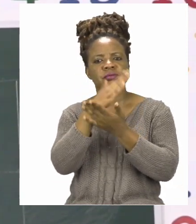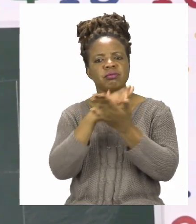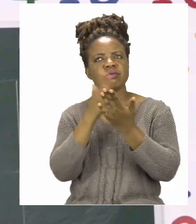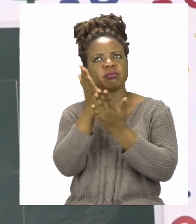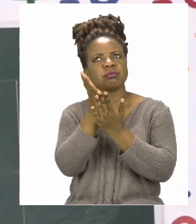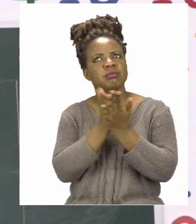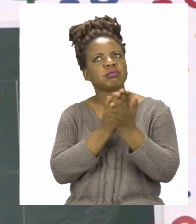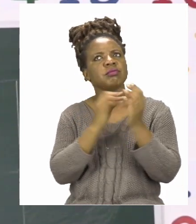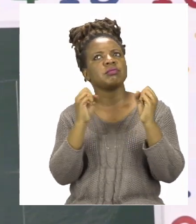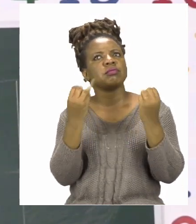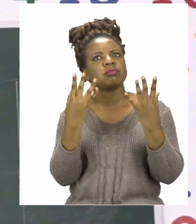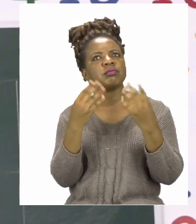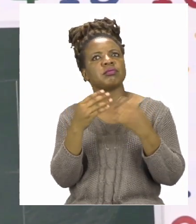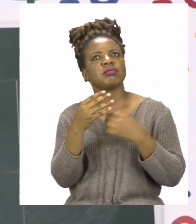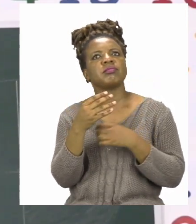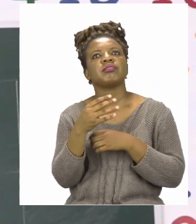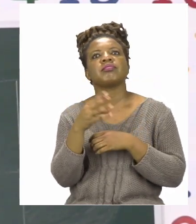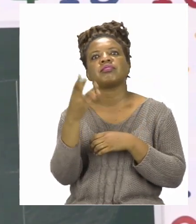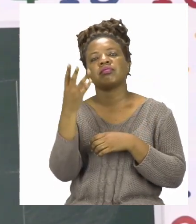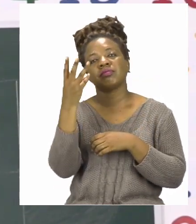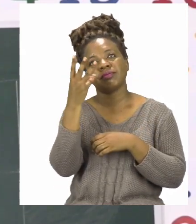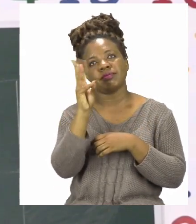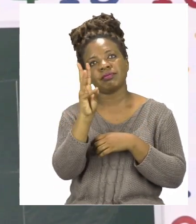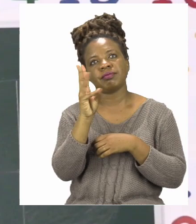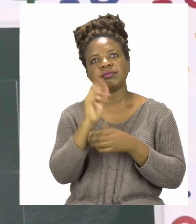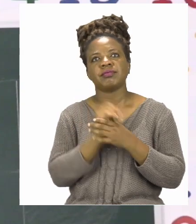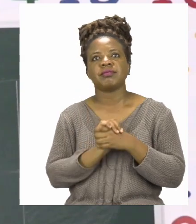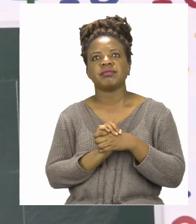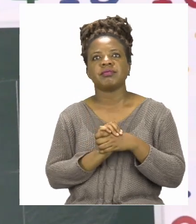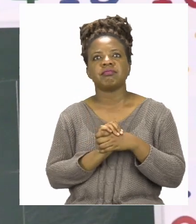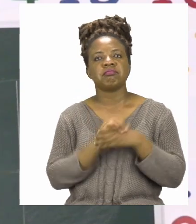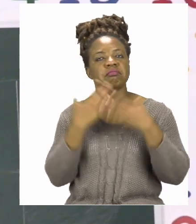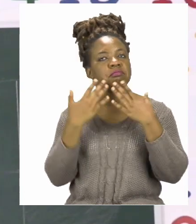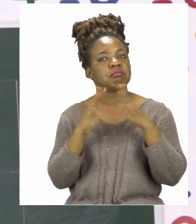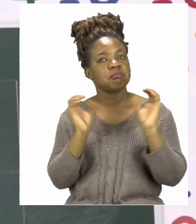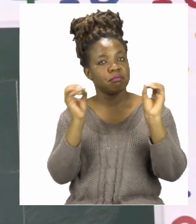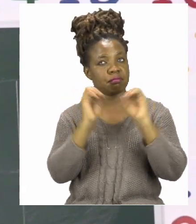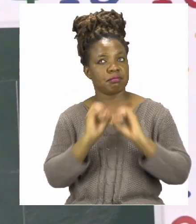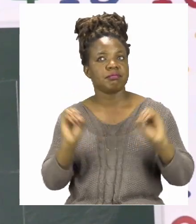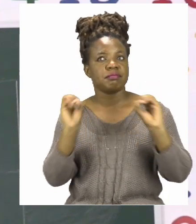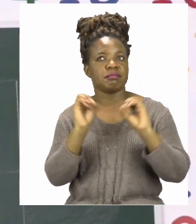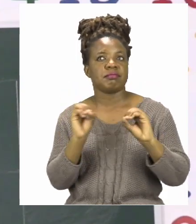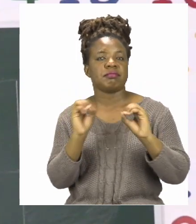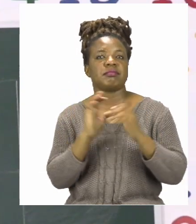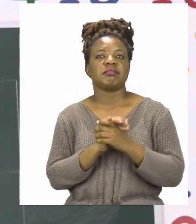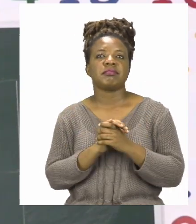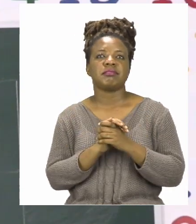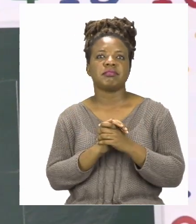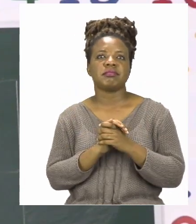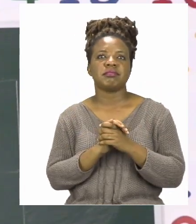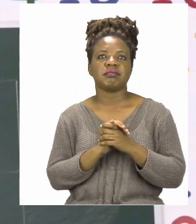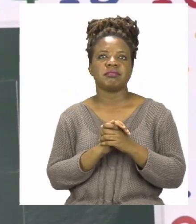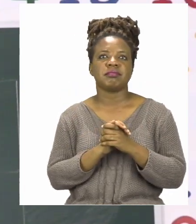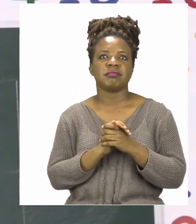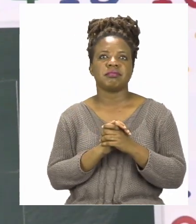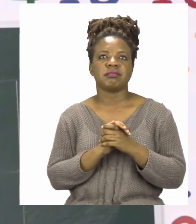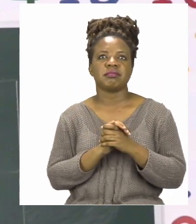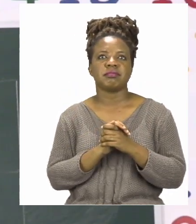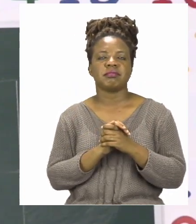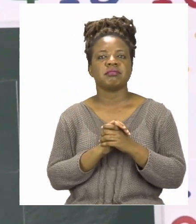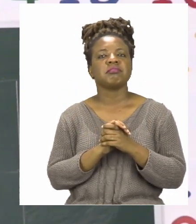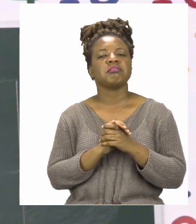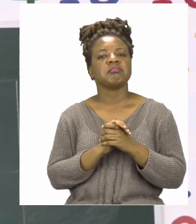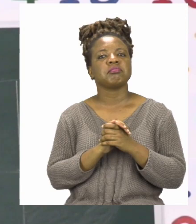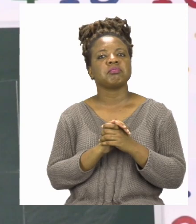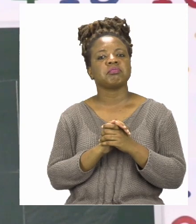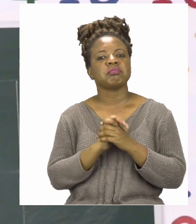which is 6. But we are not yet done. It is asking us how many